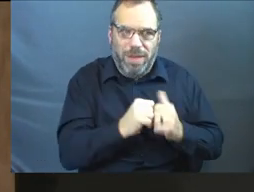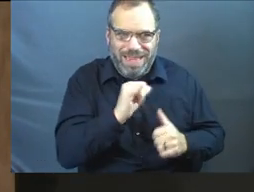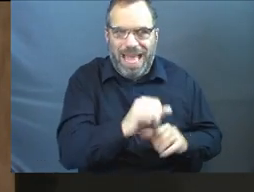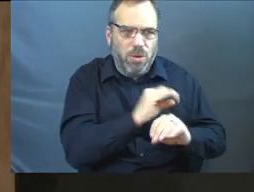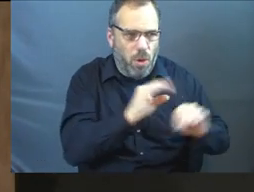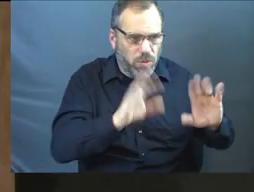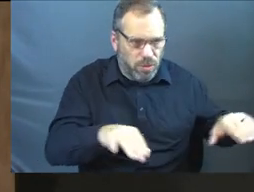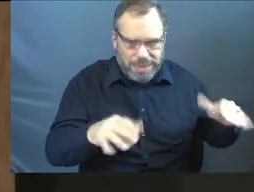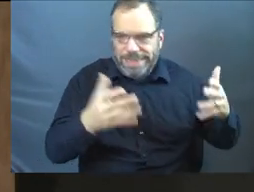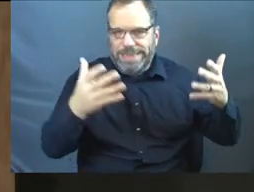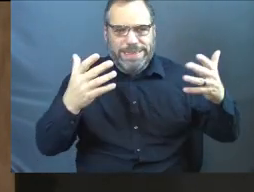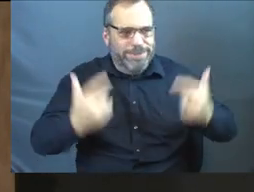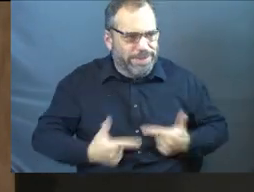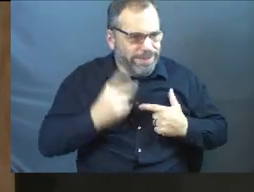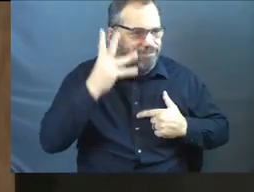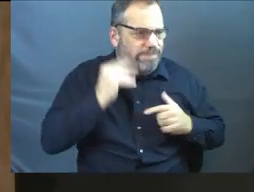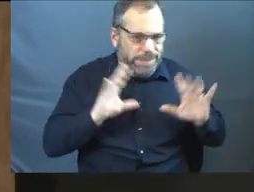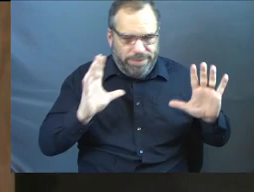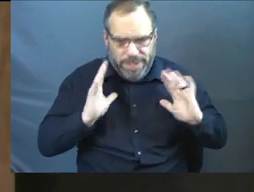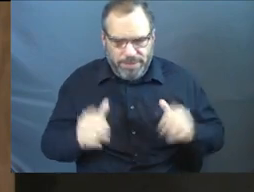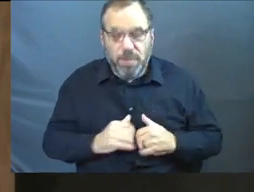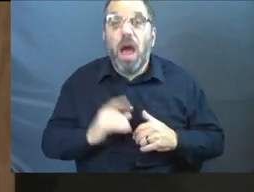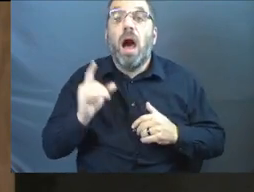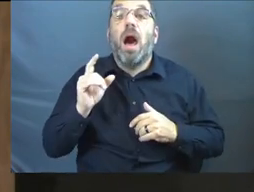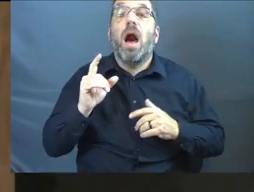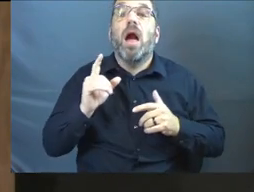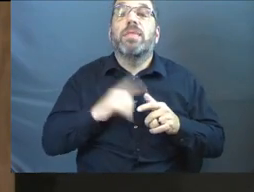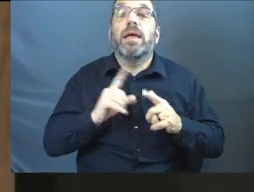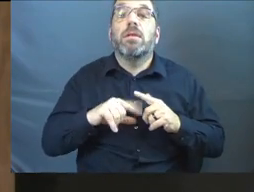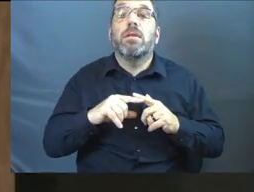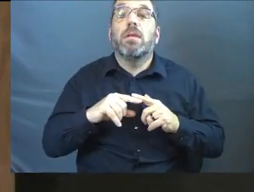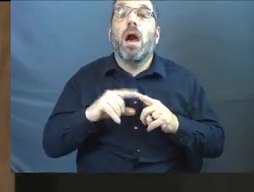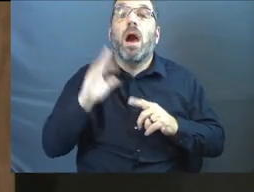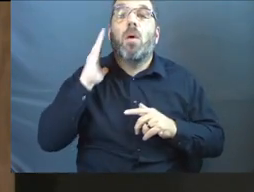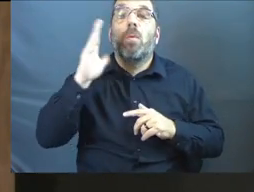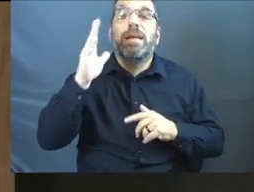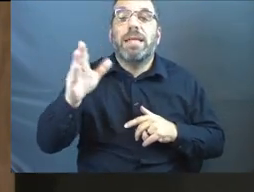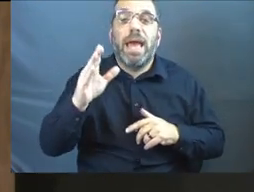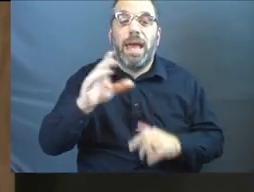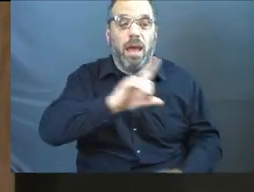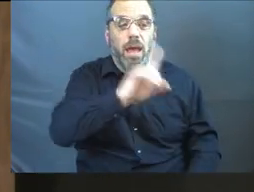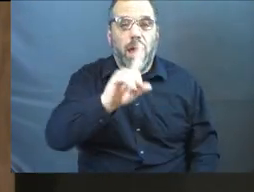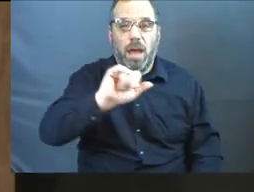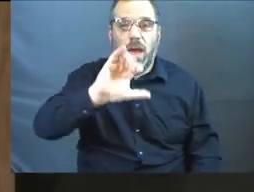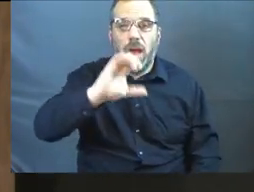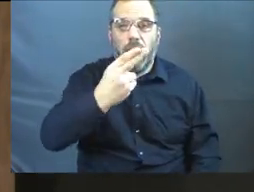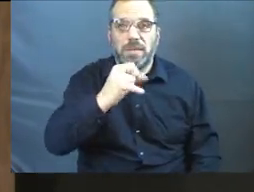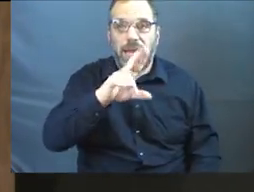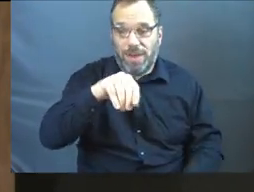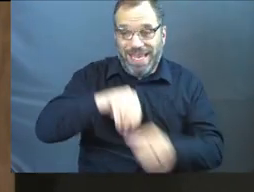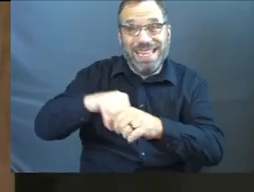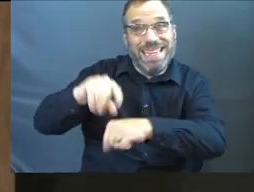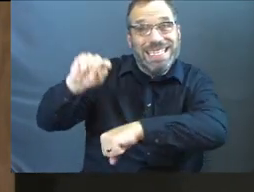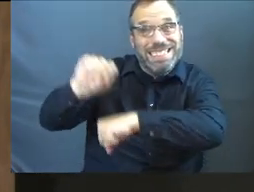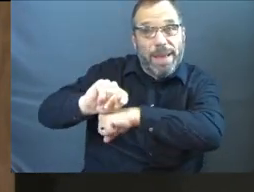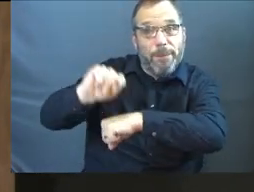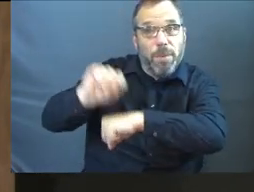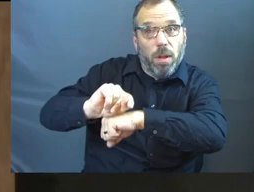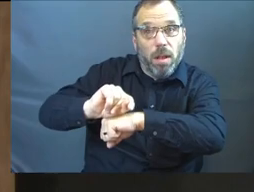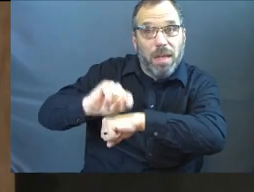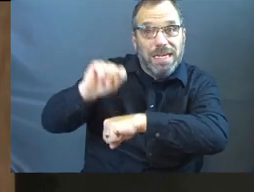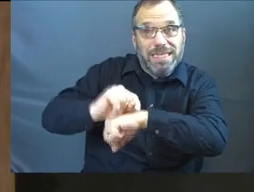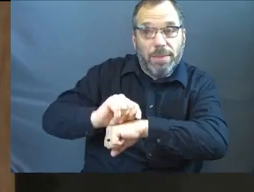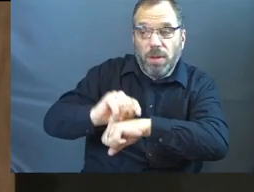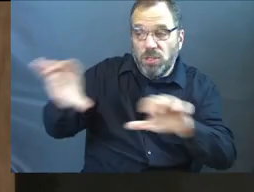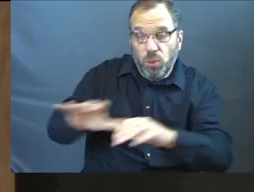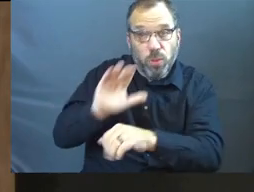that and having to live life with that in place until one day Zach is at the temple, and he is